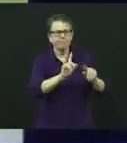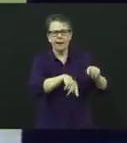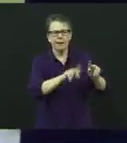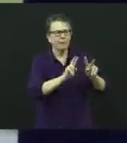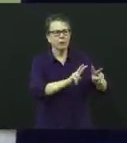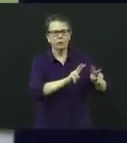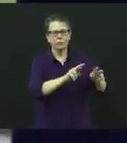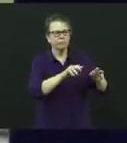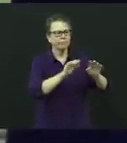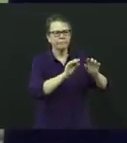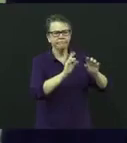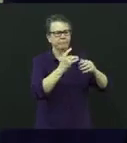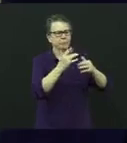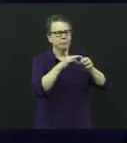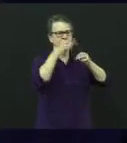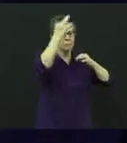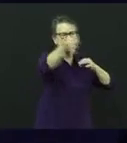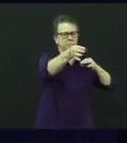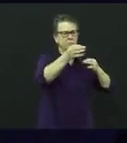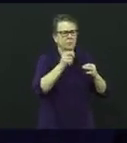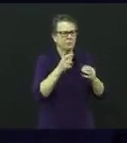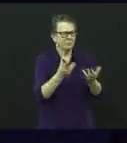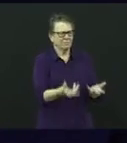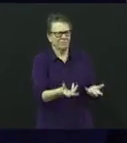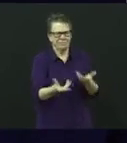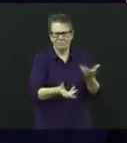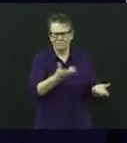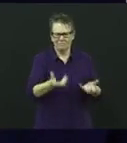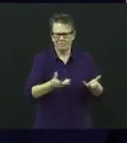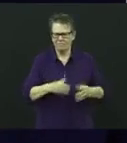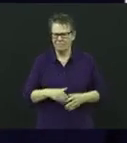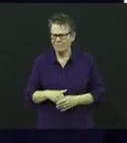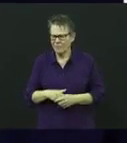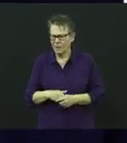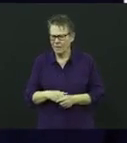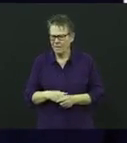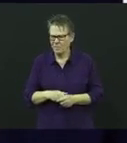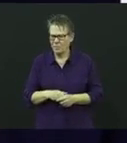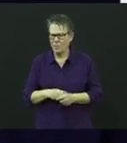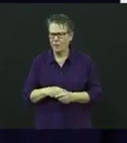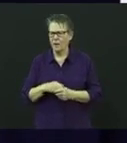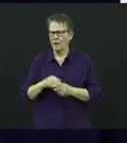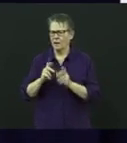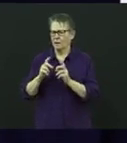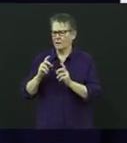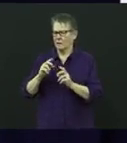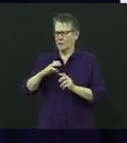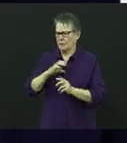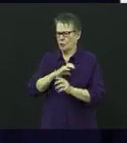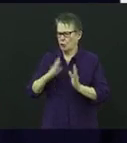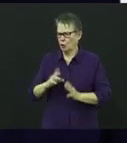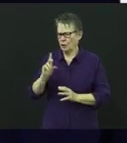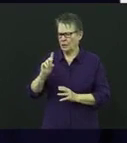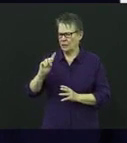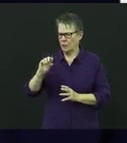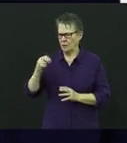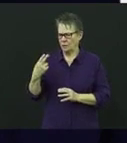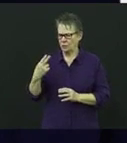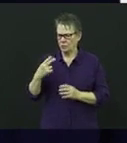Because we do have them in reserve, as the Colonel said. They would be for symptomatic